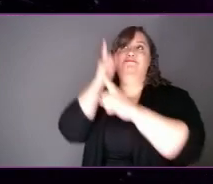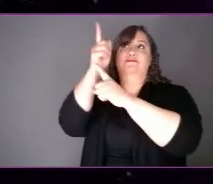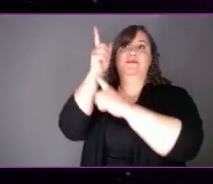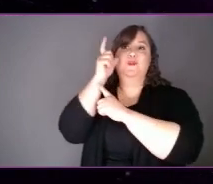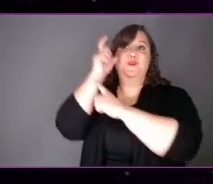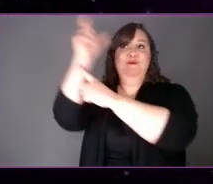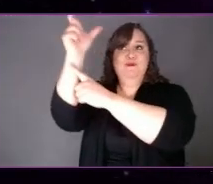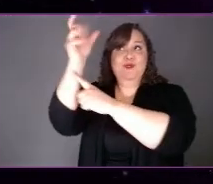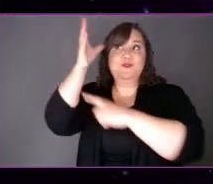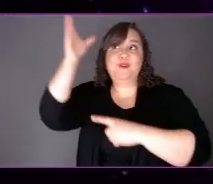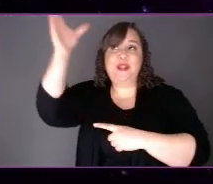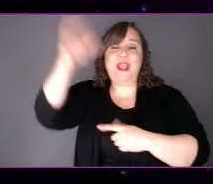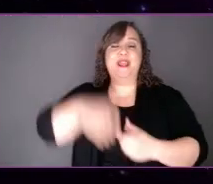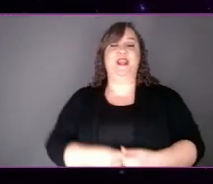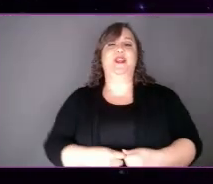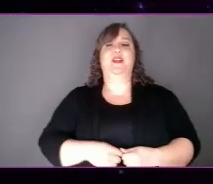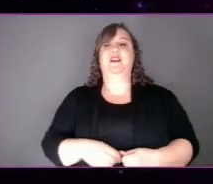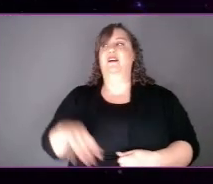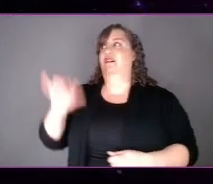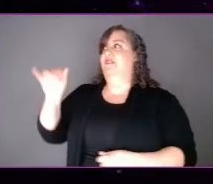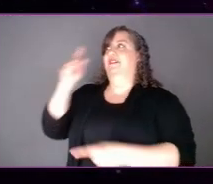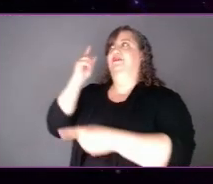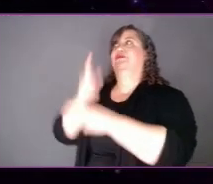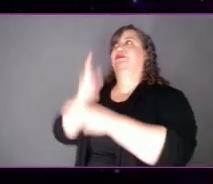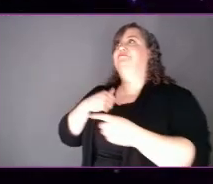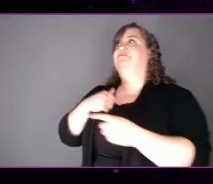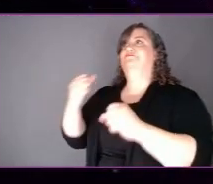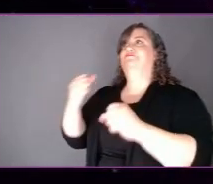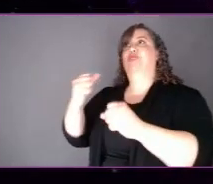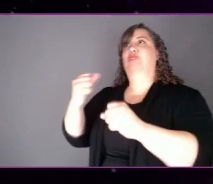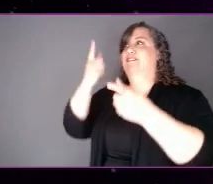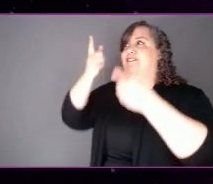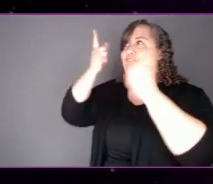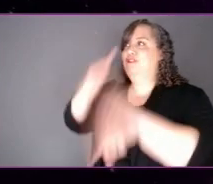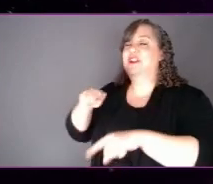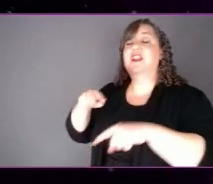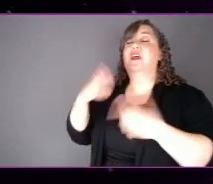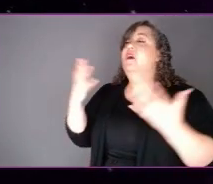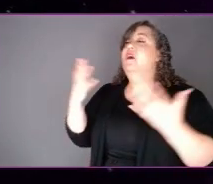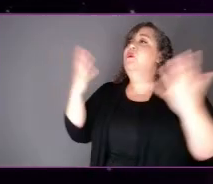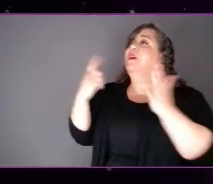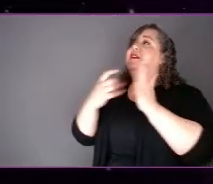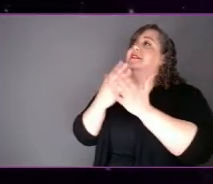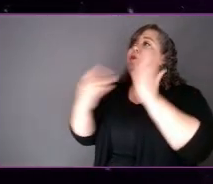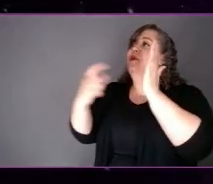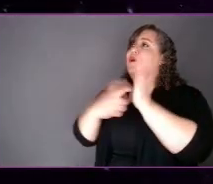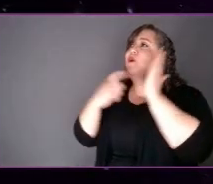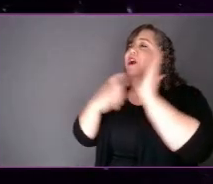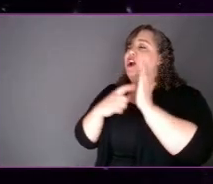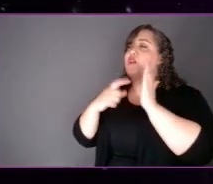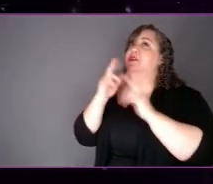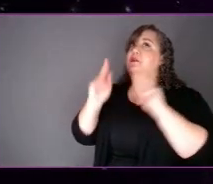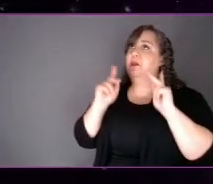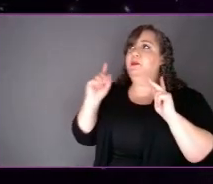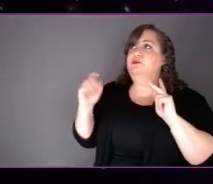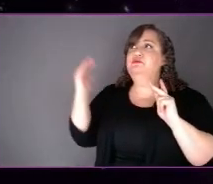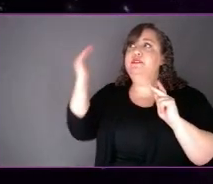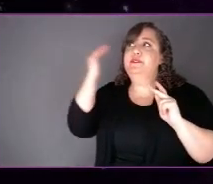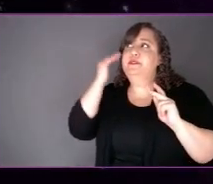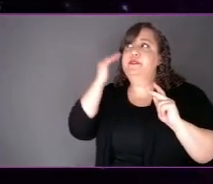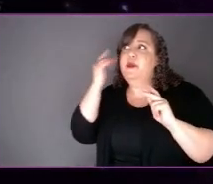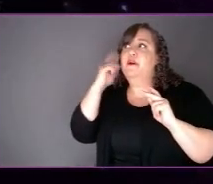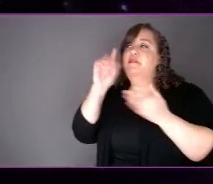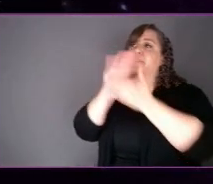That's right. I would wholeheartedly agree with that. So what are some requirements that people need to know about to become NASA